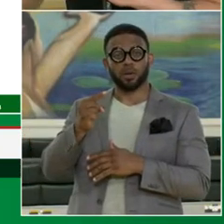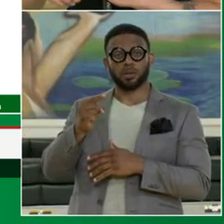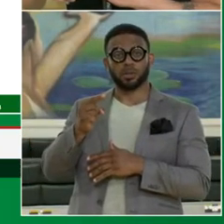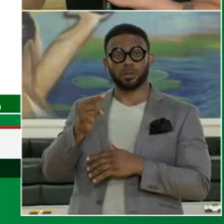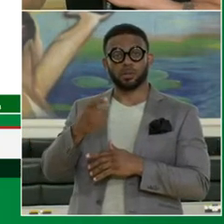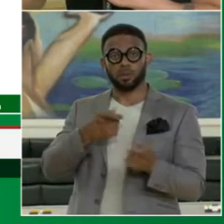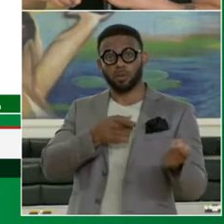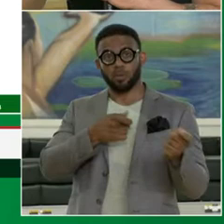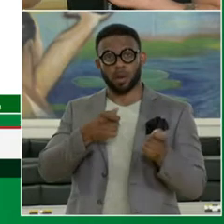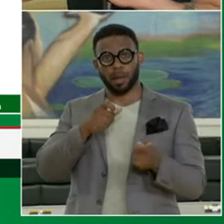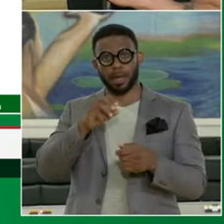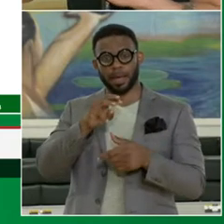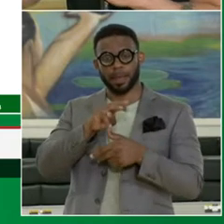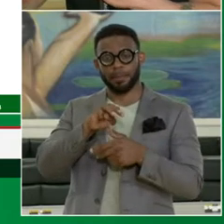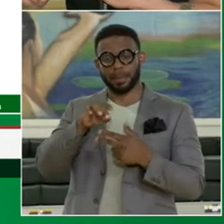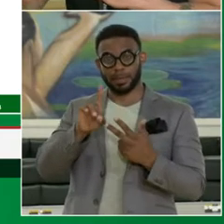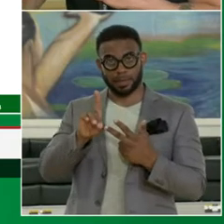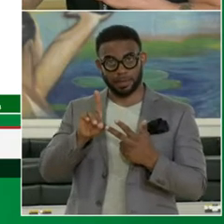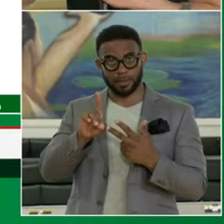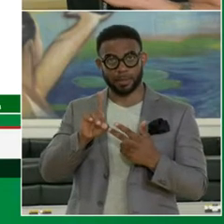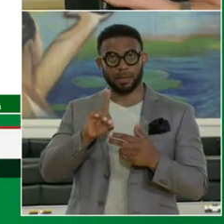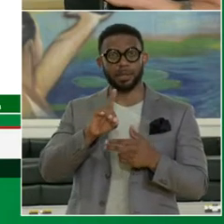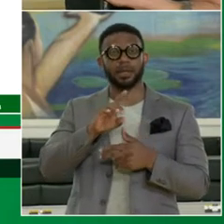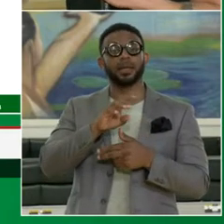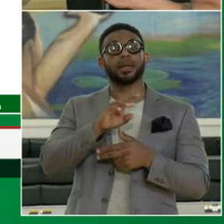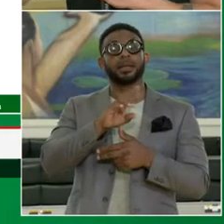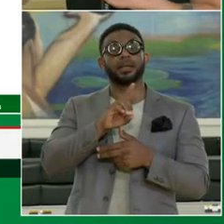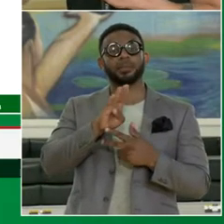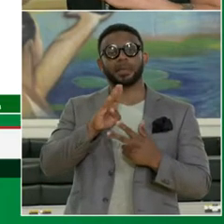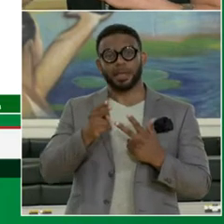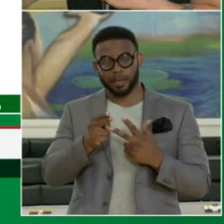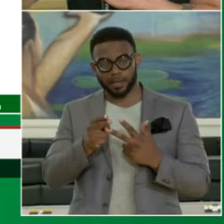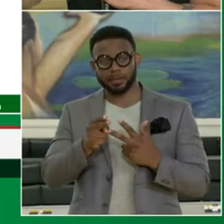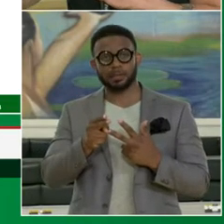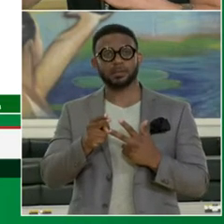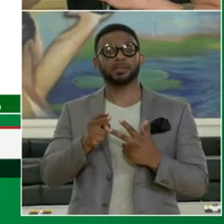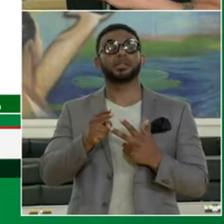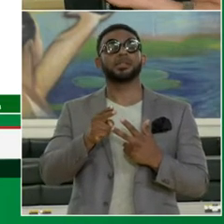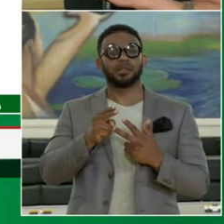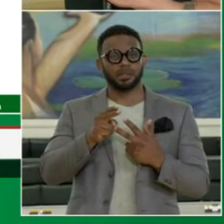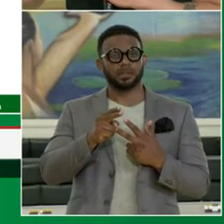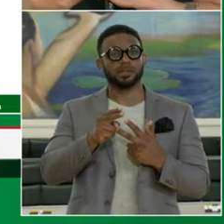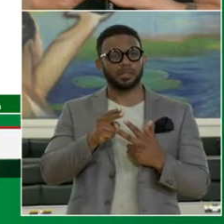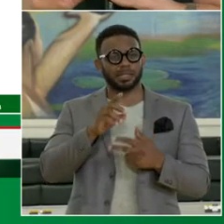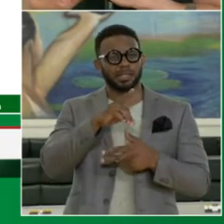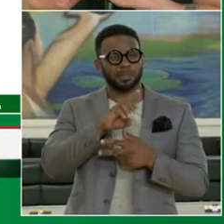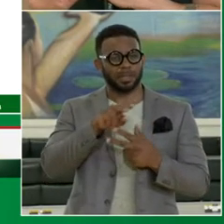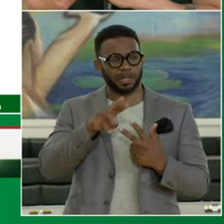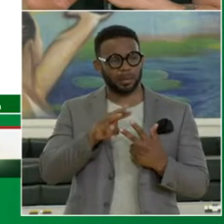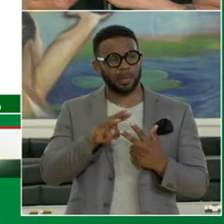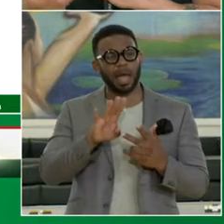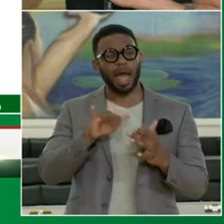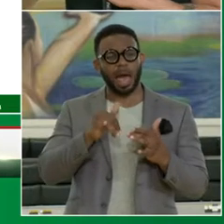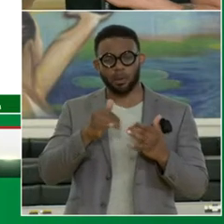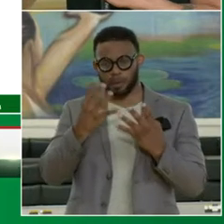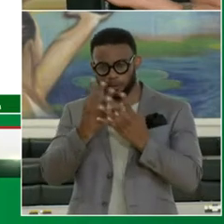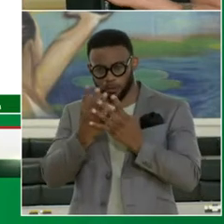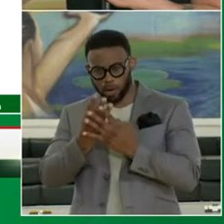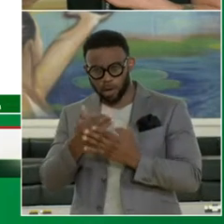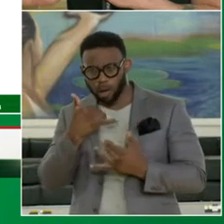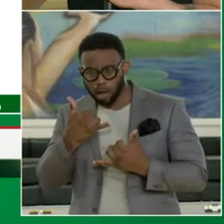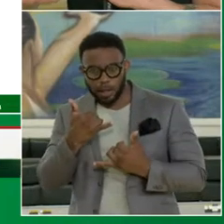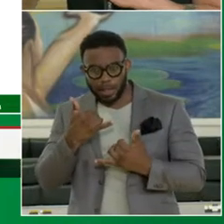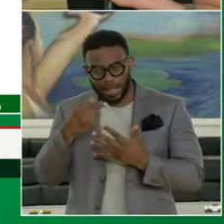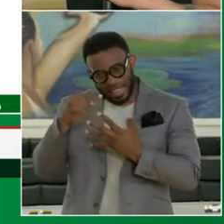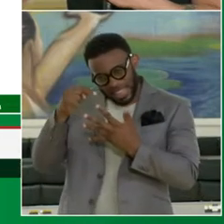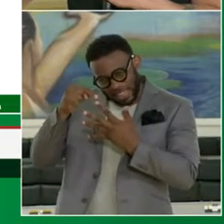brought in the Metropolitan Police Department, the Department of Behavioral Health, and our Office of Unified Communications to say, how do we triage the calls, to say here's ones